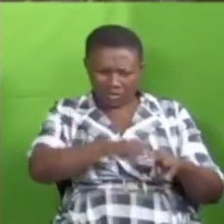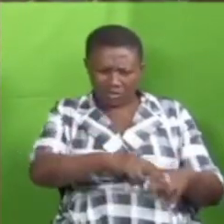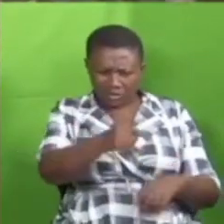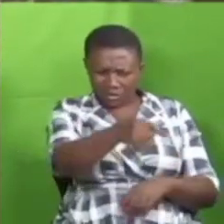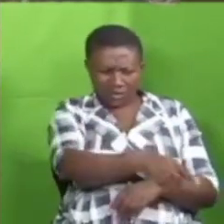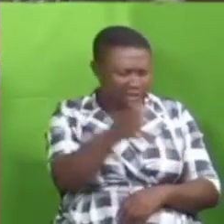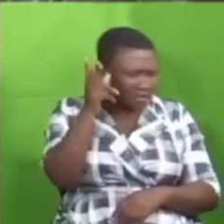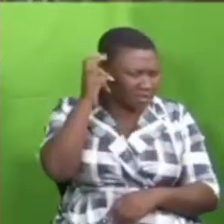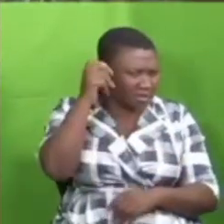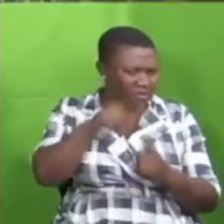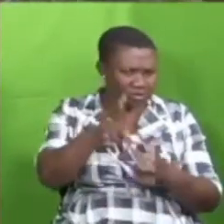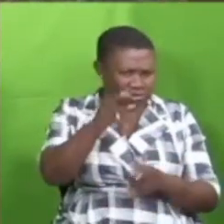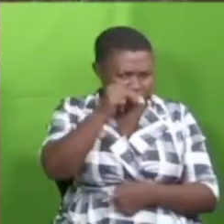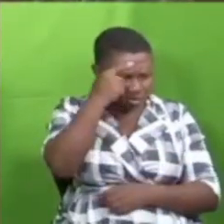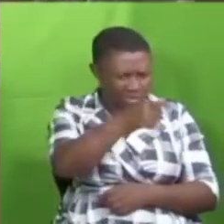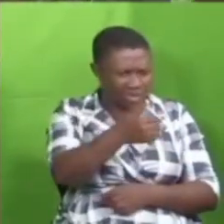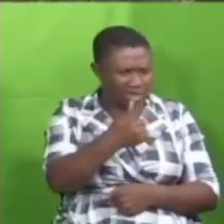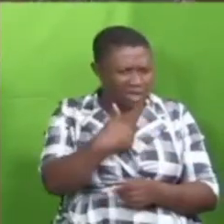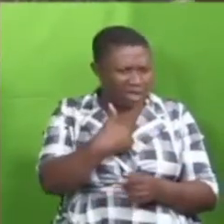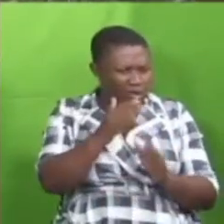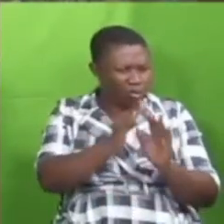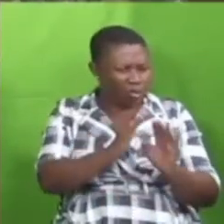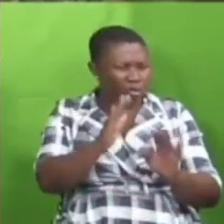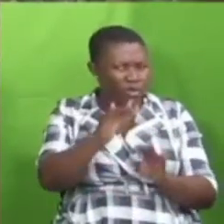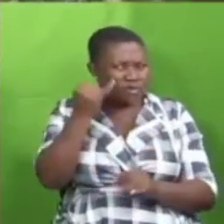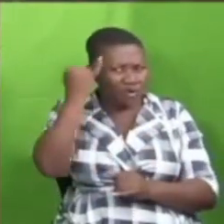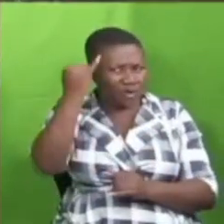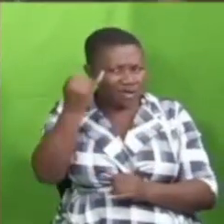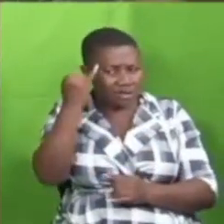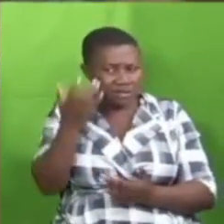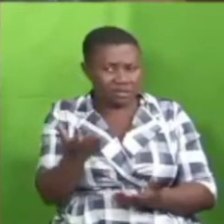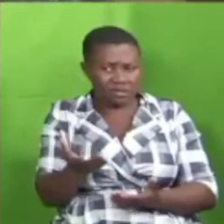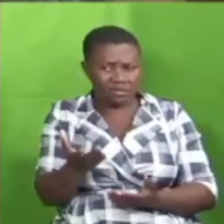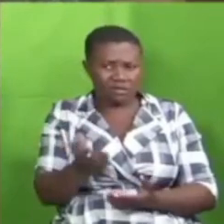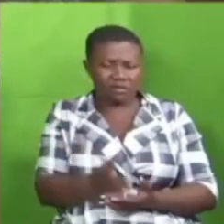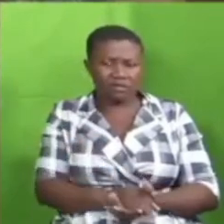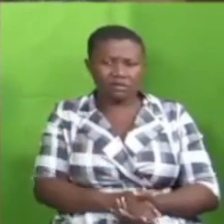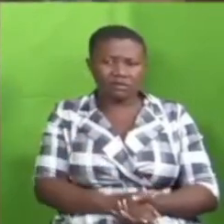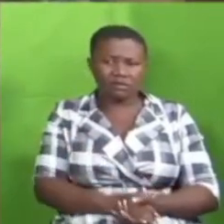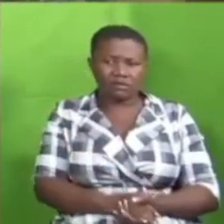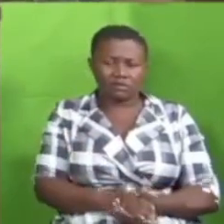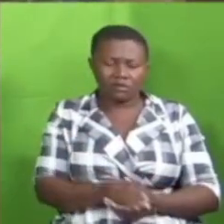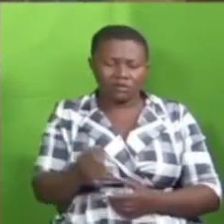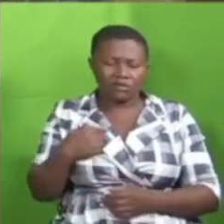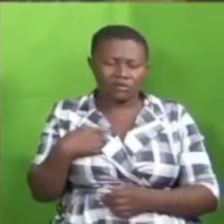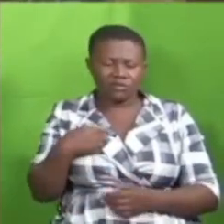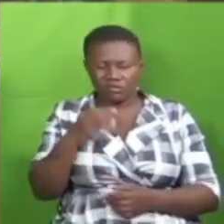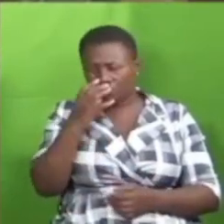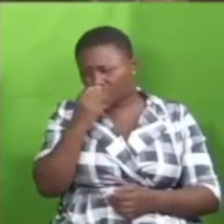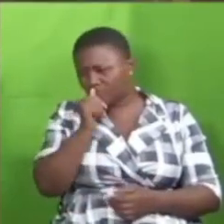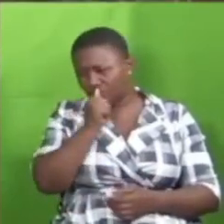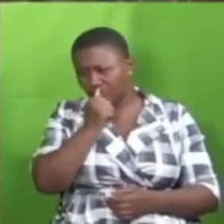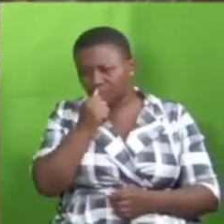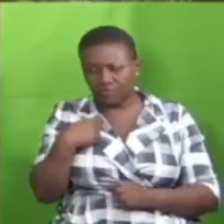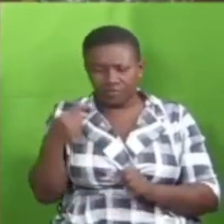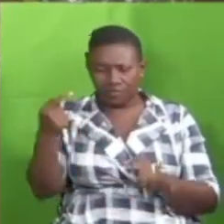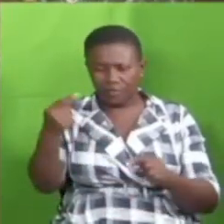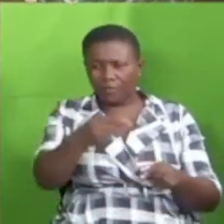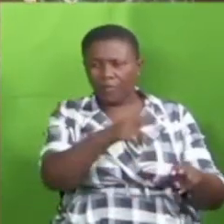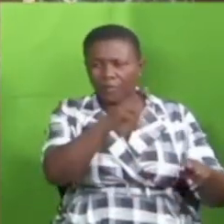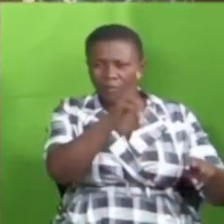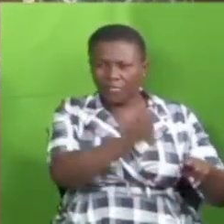fantastic ideas. I spent quite a while listening to him about what we can do as a country,